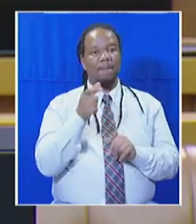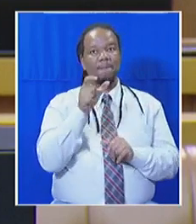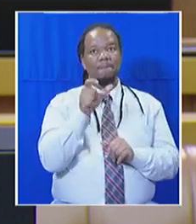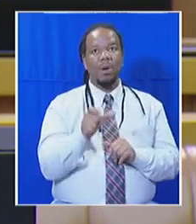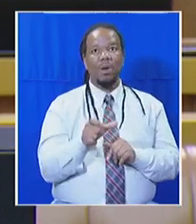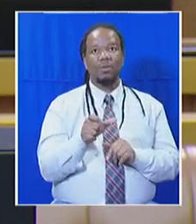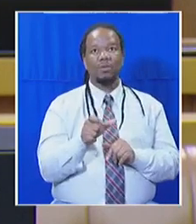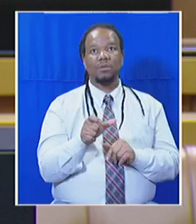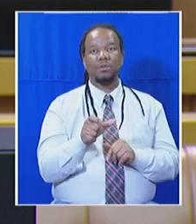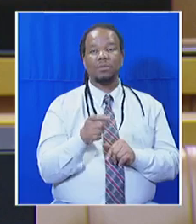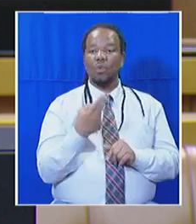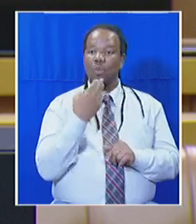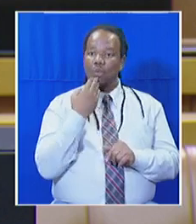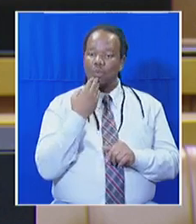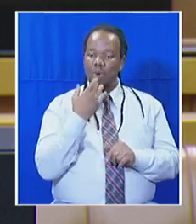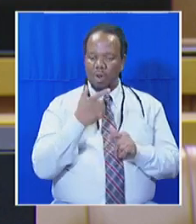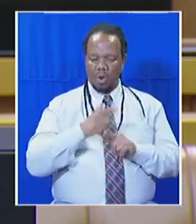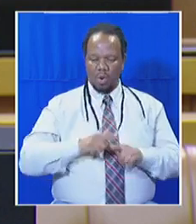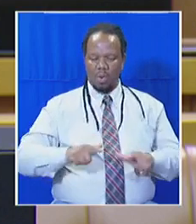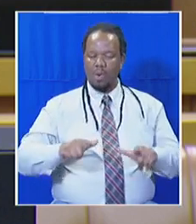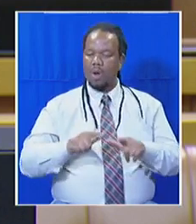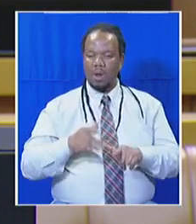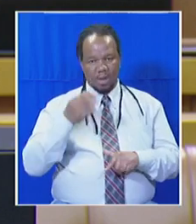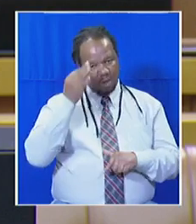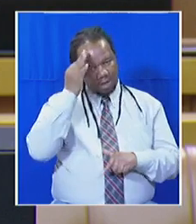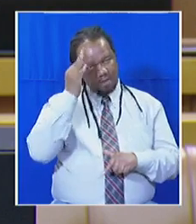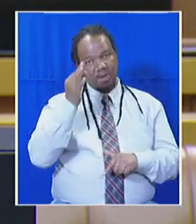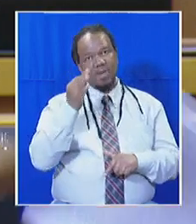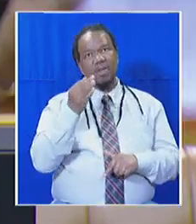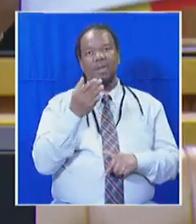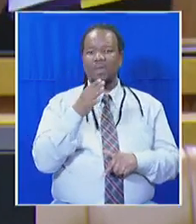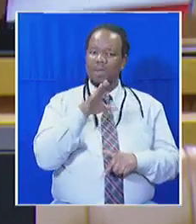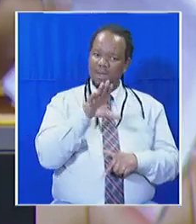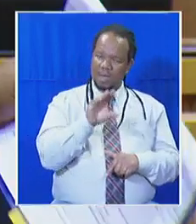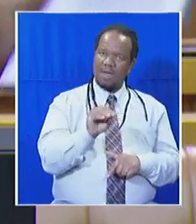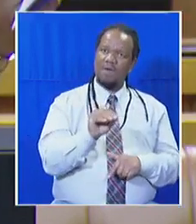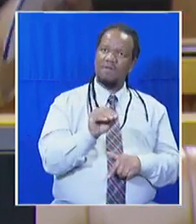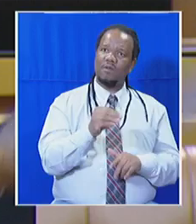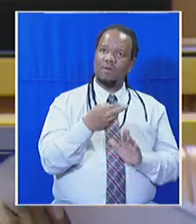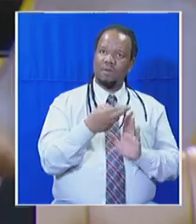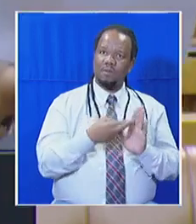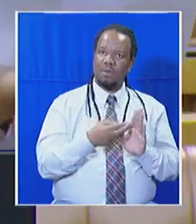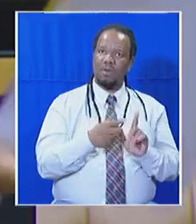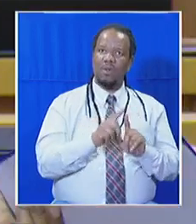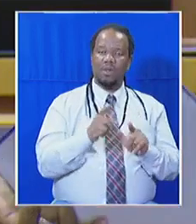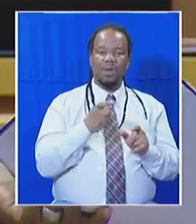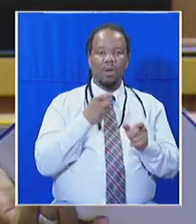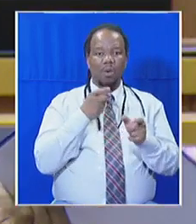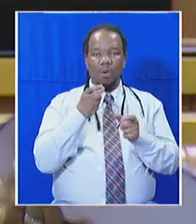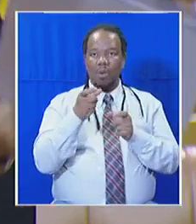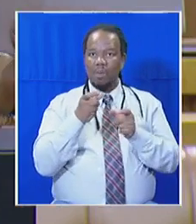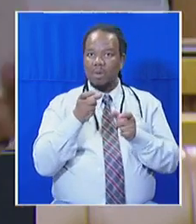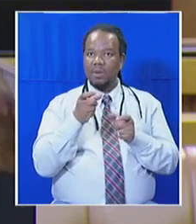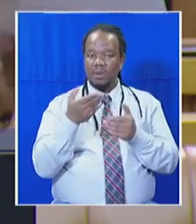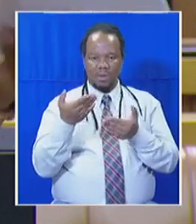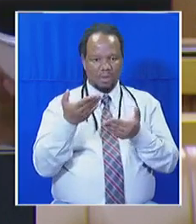it's local government. The report is with local authorities. It will come with the comments to the National